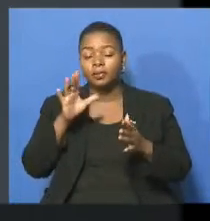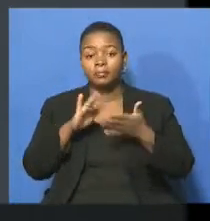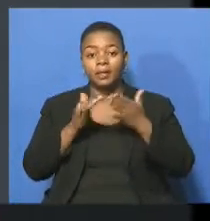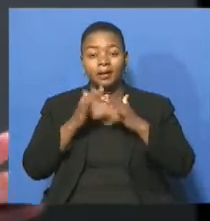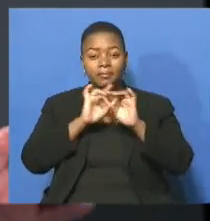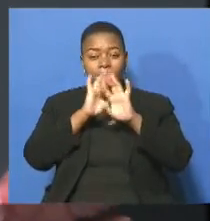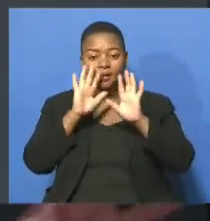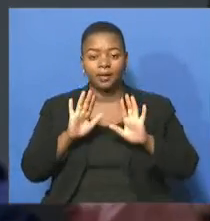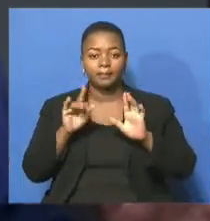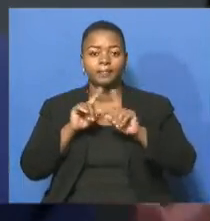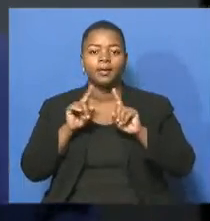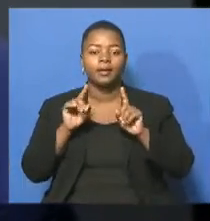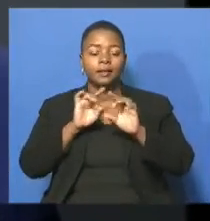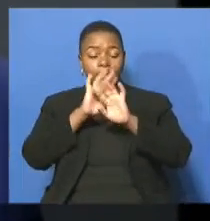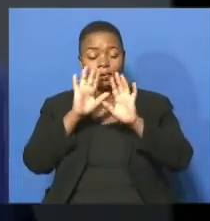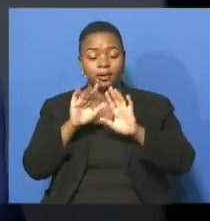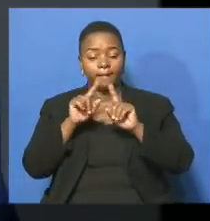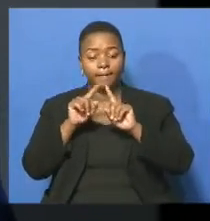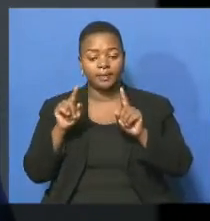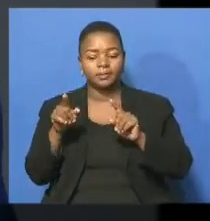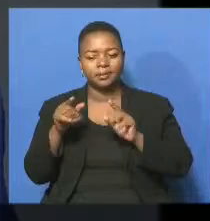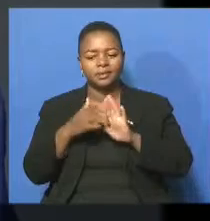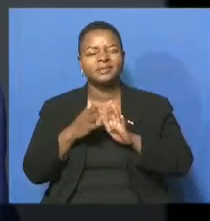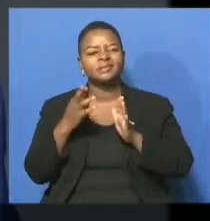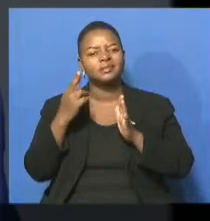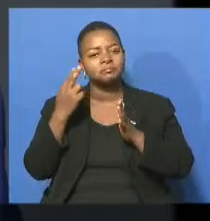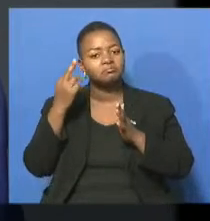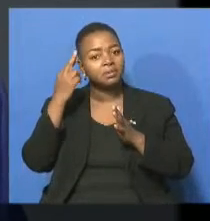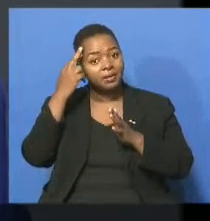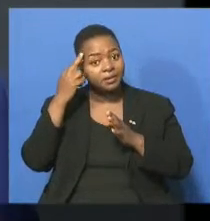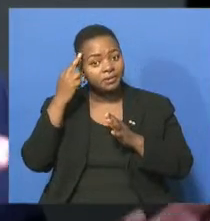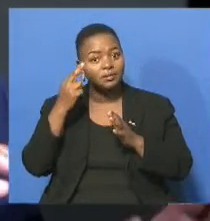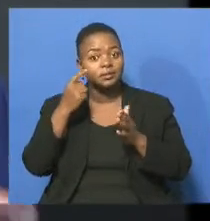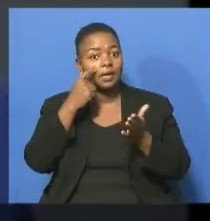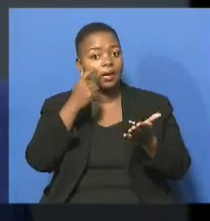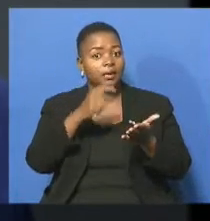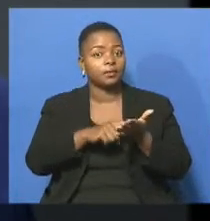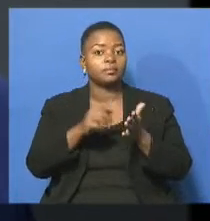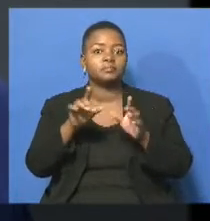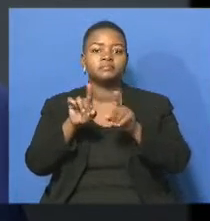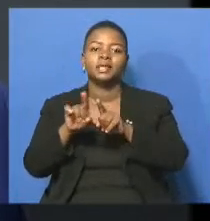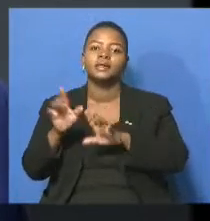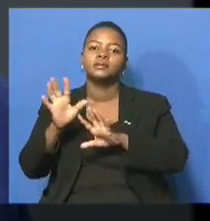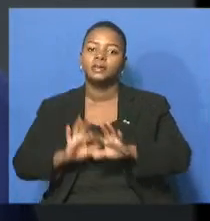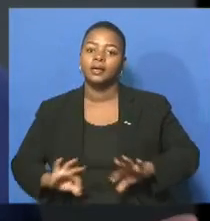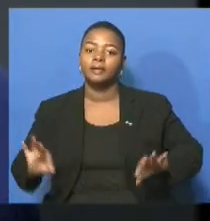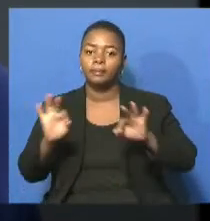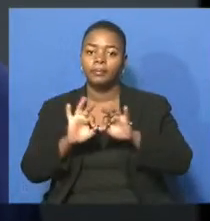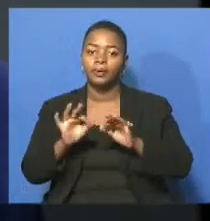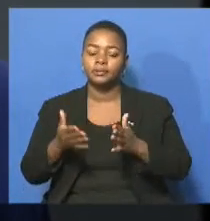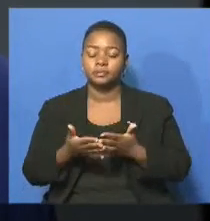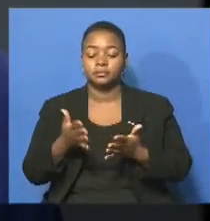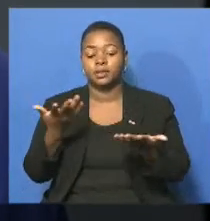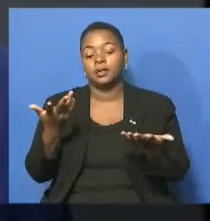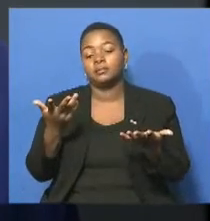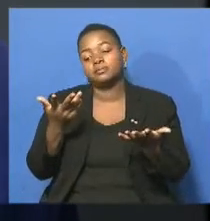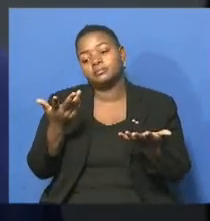Act, these factors are recognized as important in